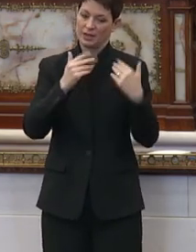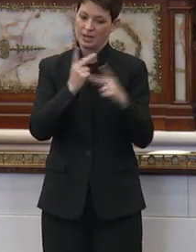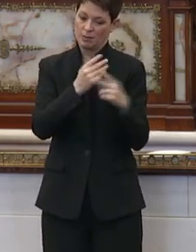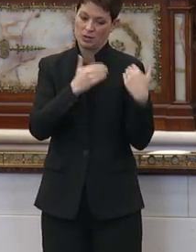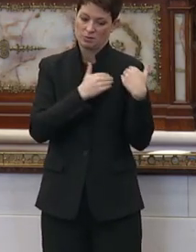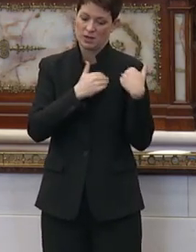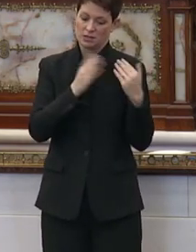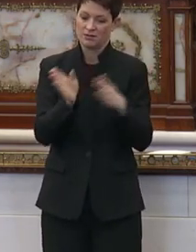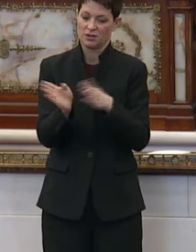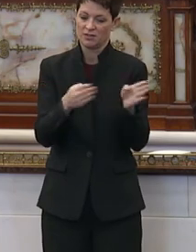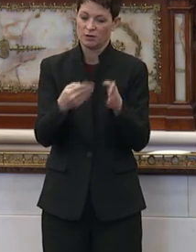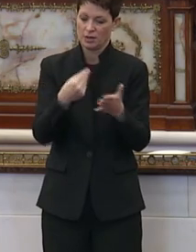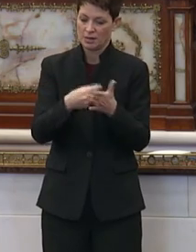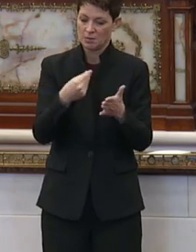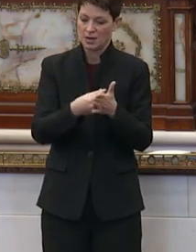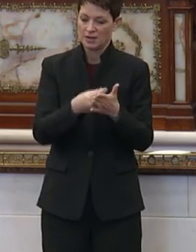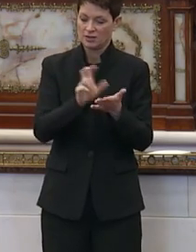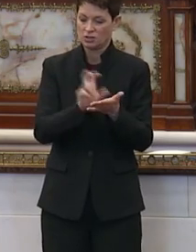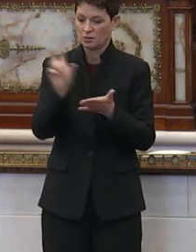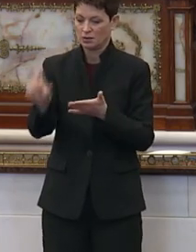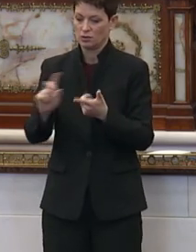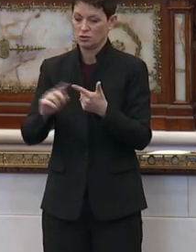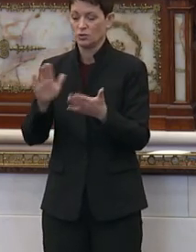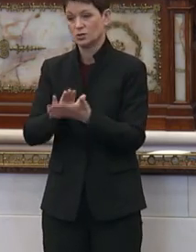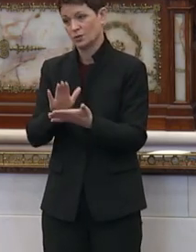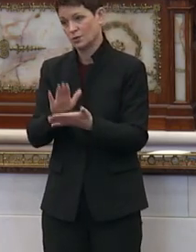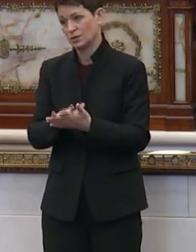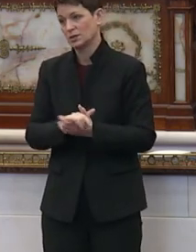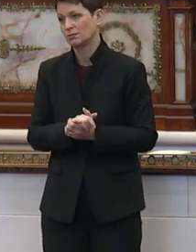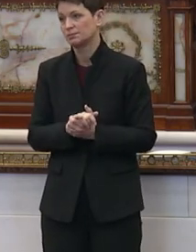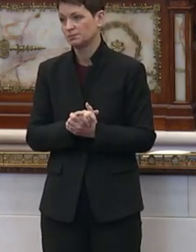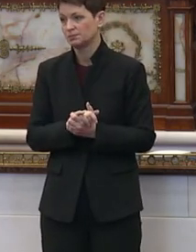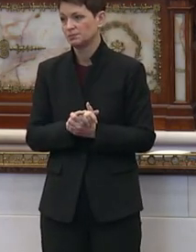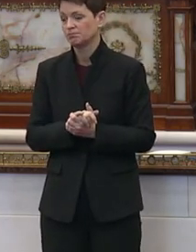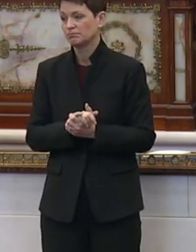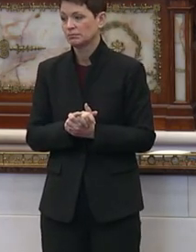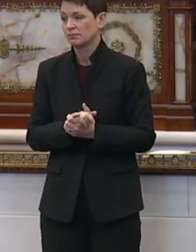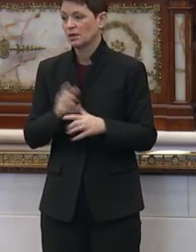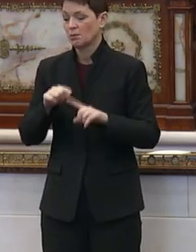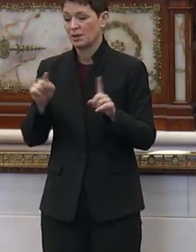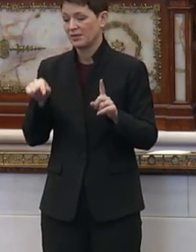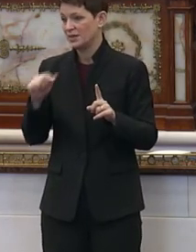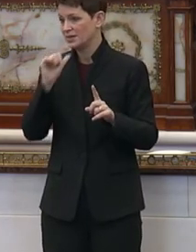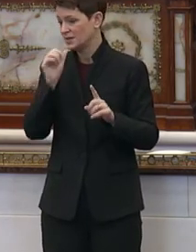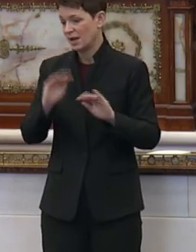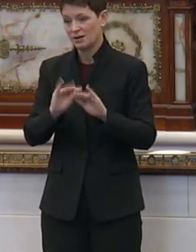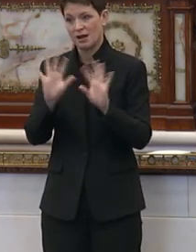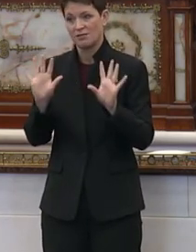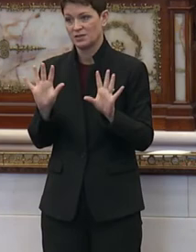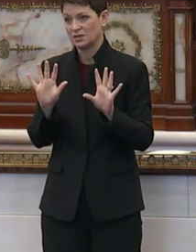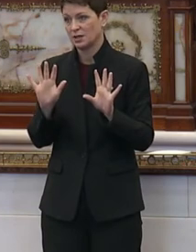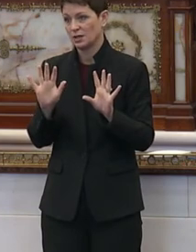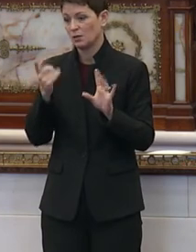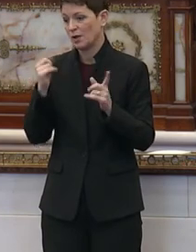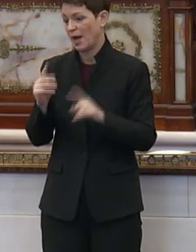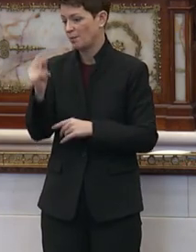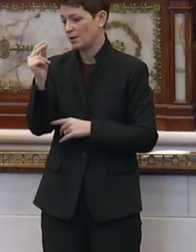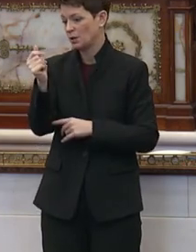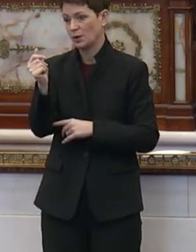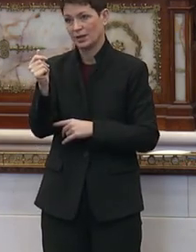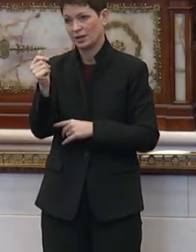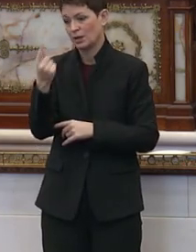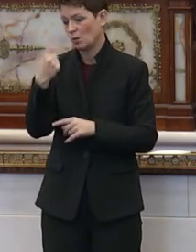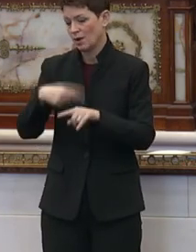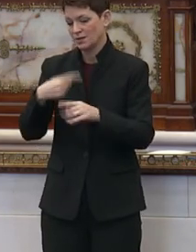if they are diverting money that should be rightly due to our schools. But this is not obviously something that's going to be corrected in